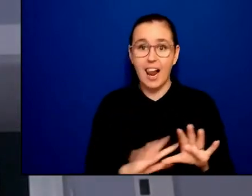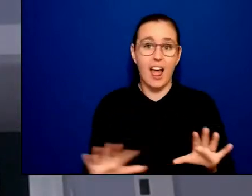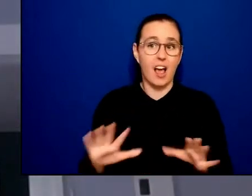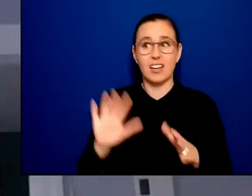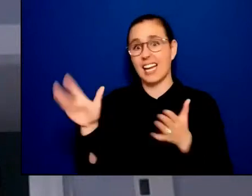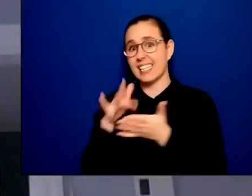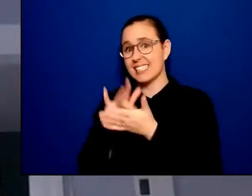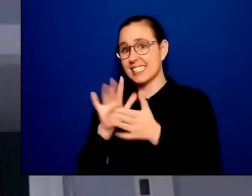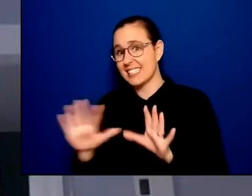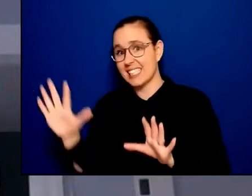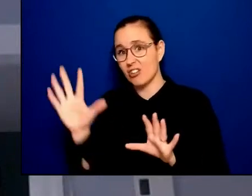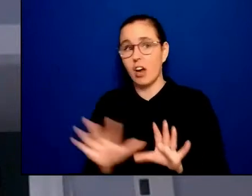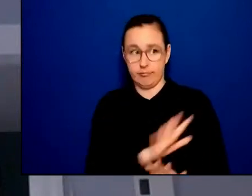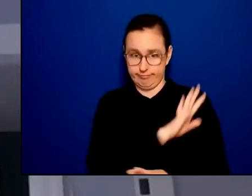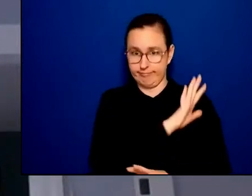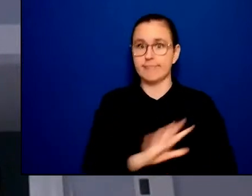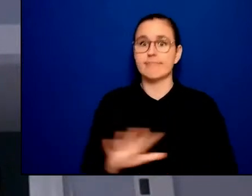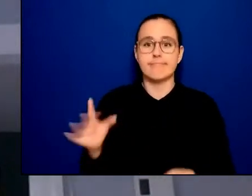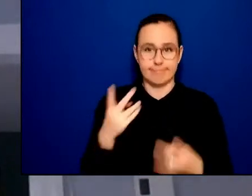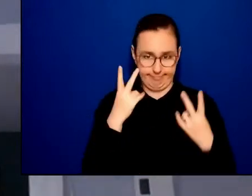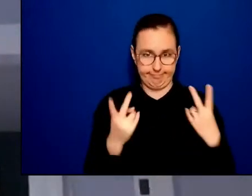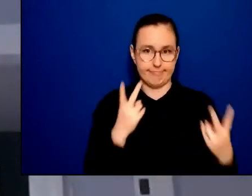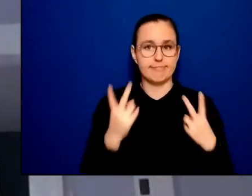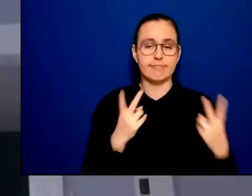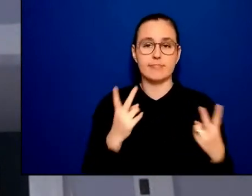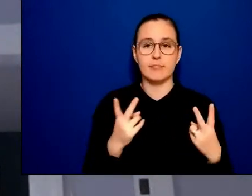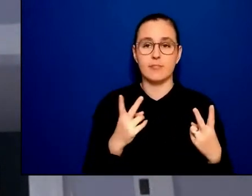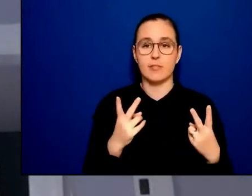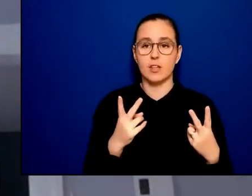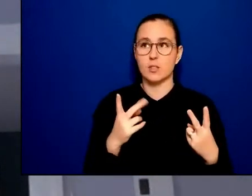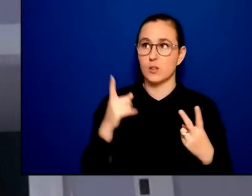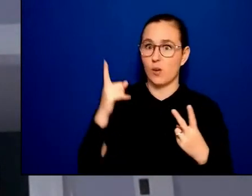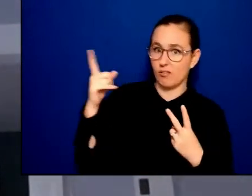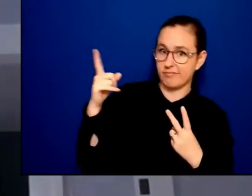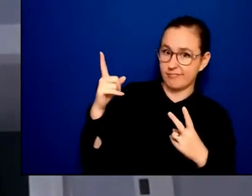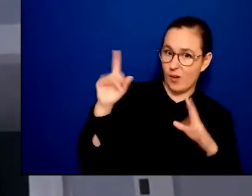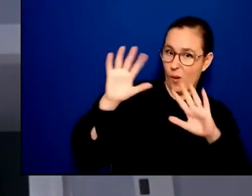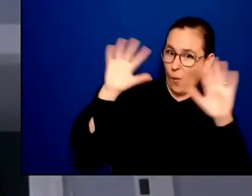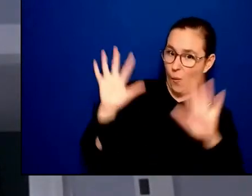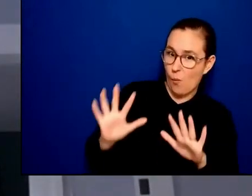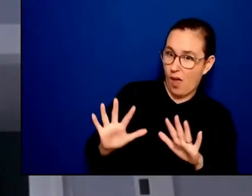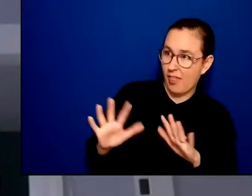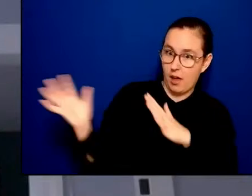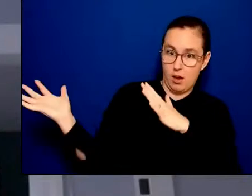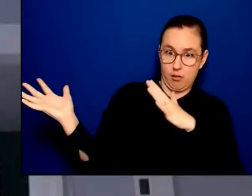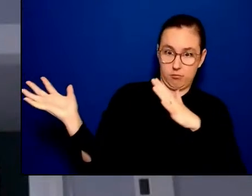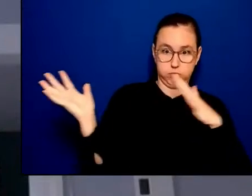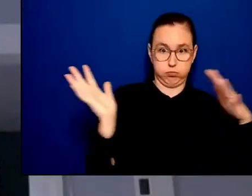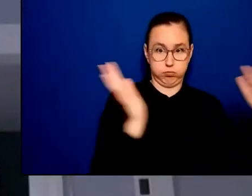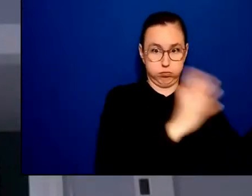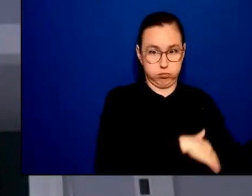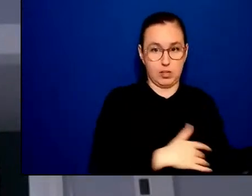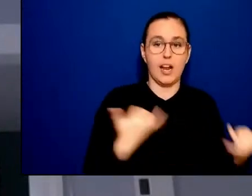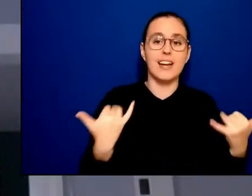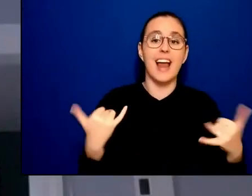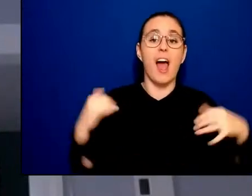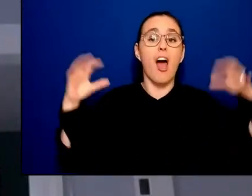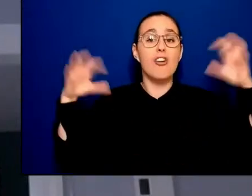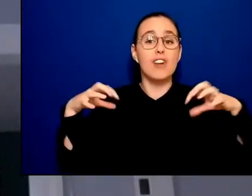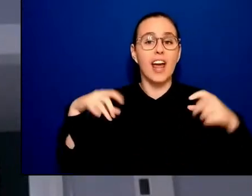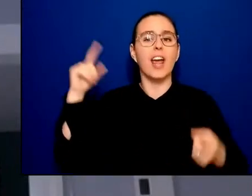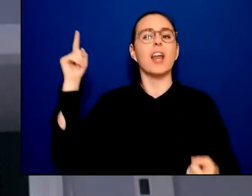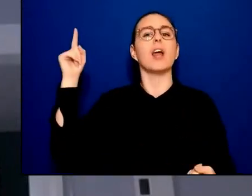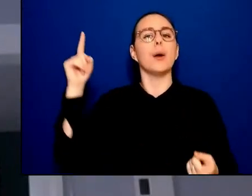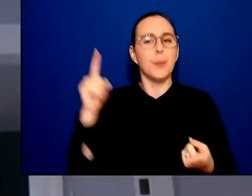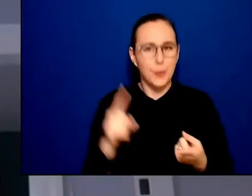of the atmospheric river out of the region yesterday, we have seen rainfall rates ease, and that has brought about general